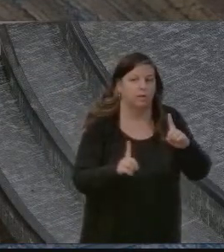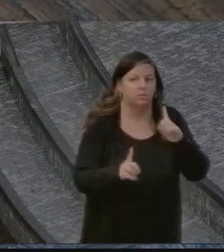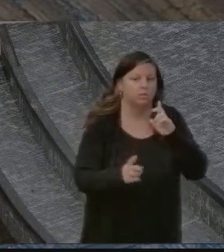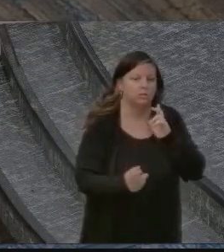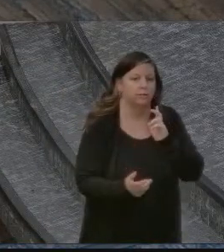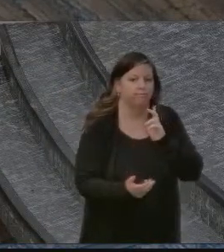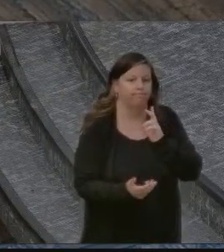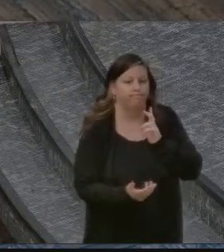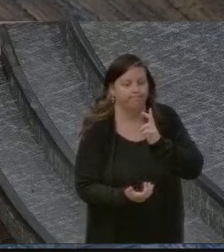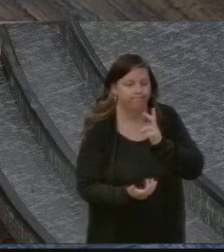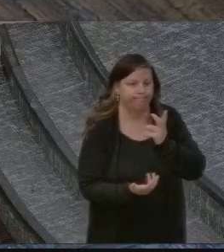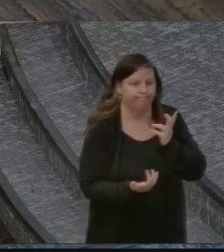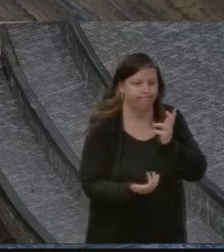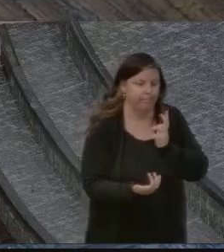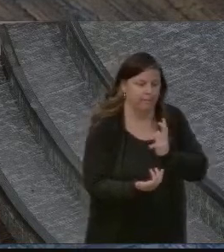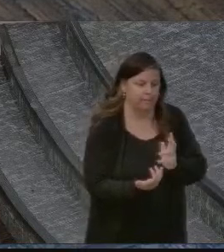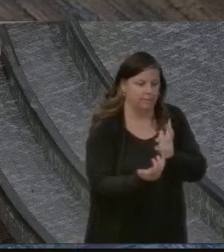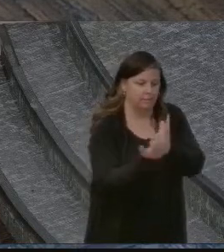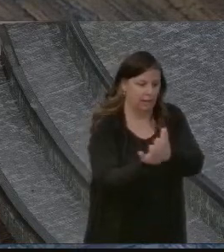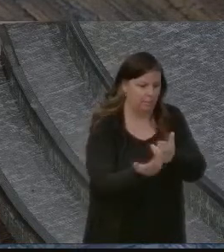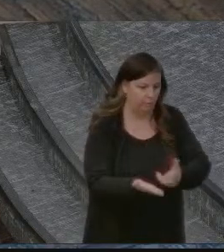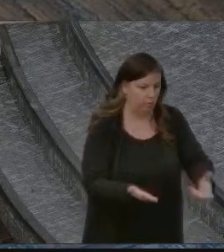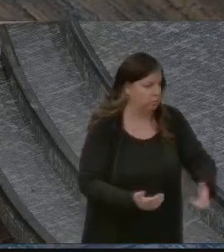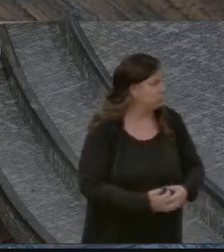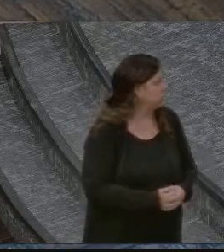I don't understand this. Uh-oh, what happened?